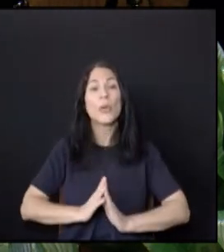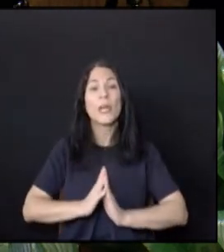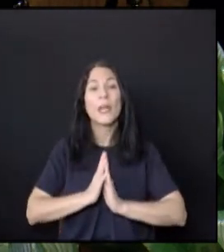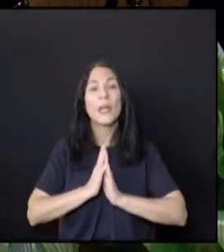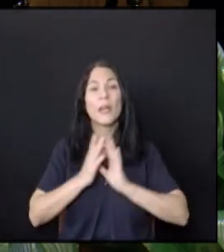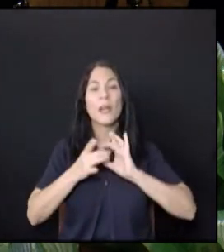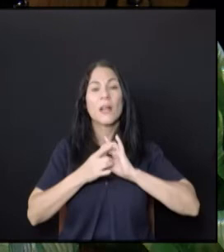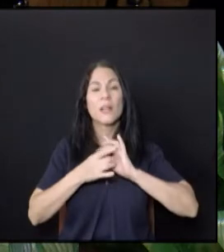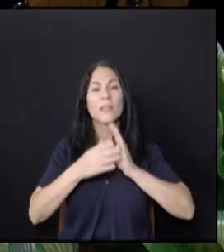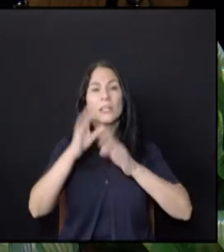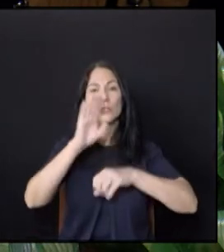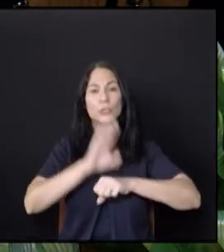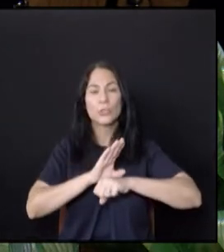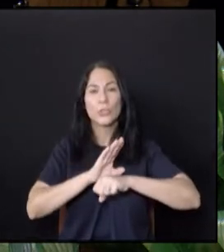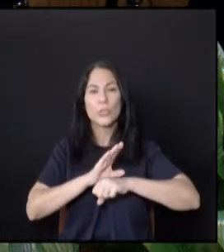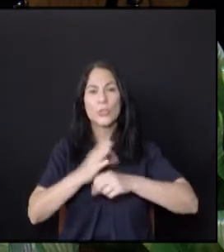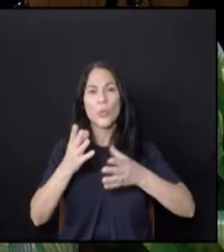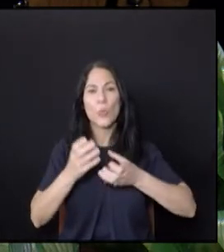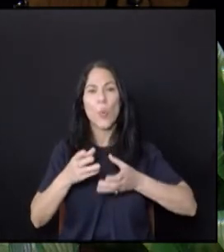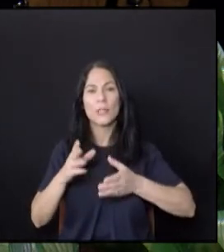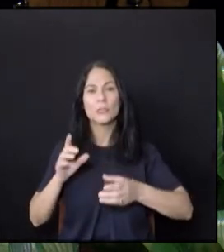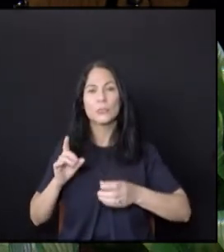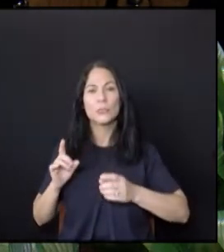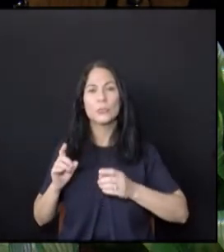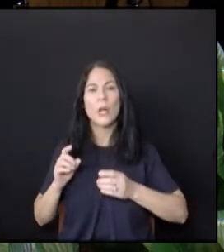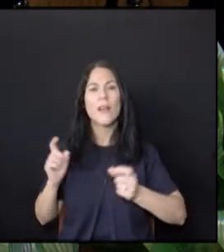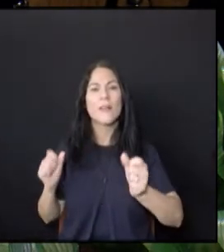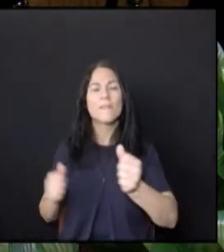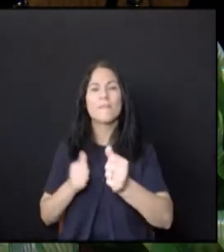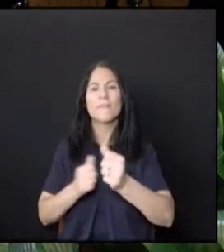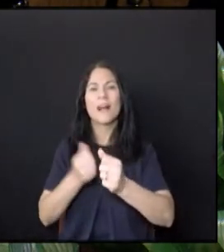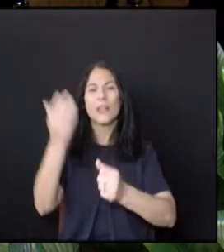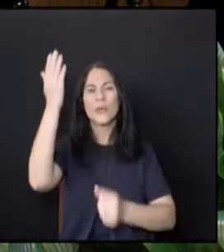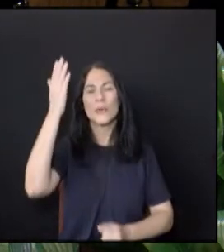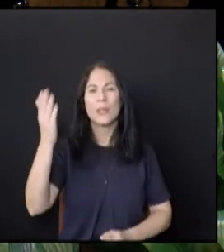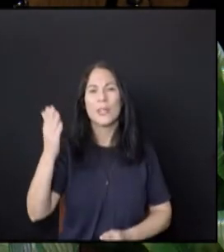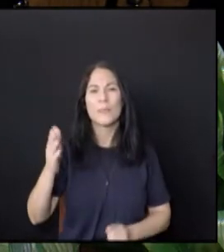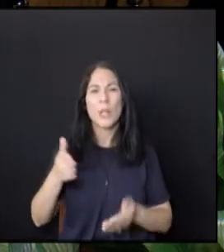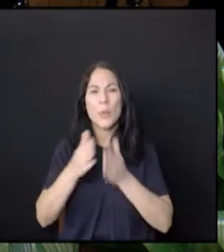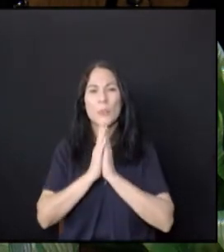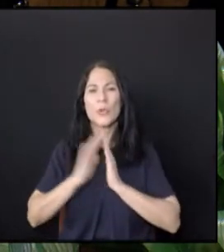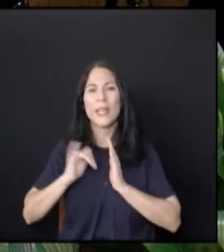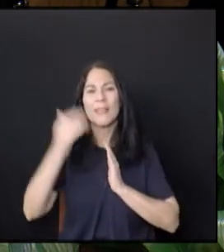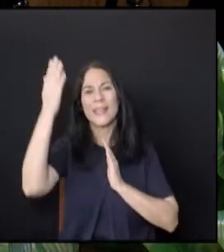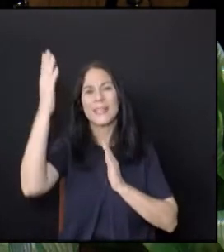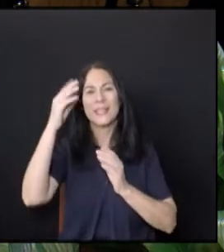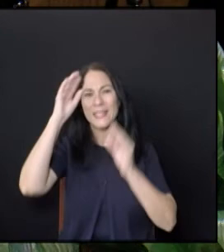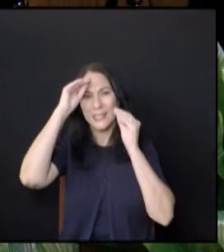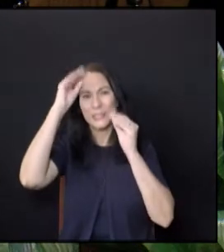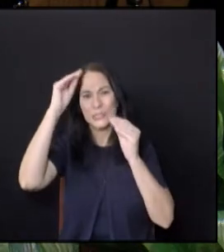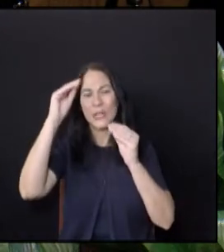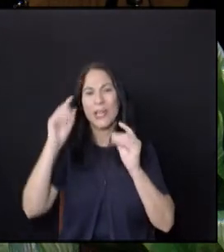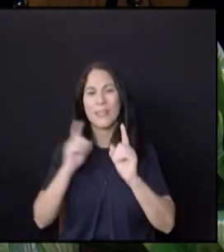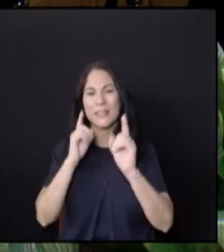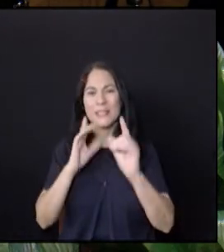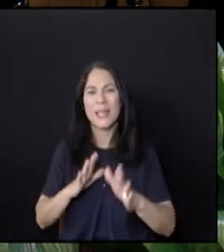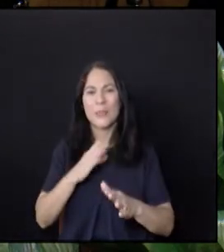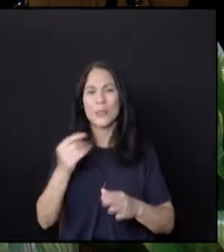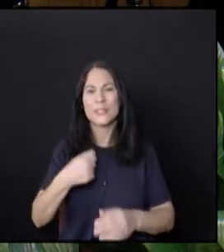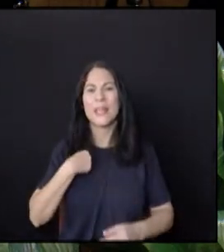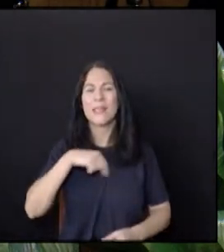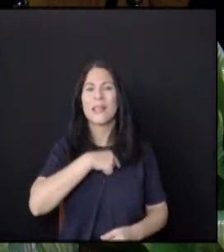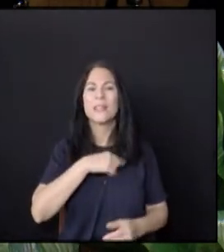of Jesus Christ, to walk in the way of his kingdom. Let's pray as he taught his disciples, as he has taught us to